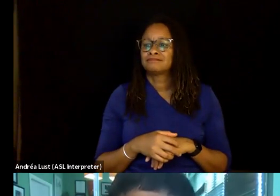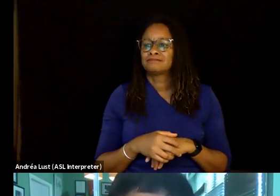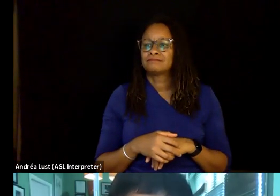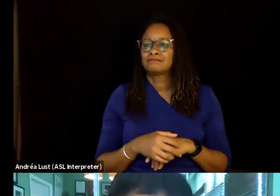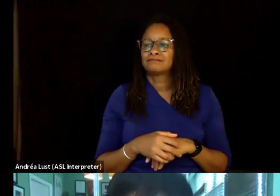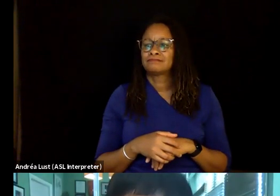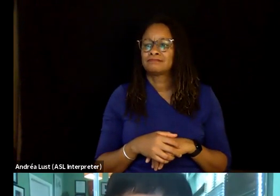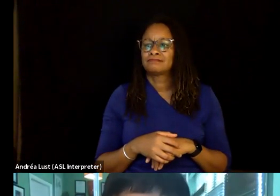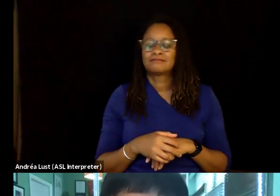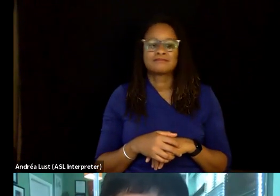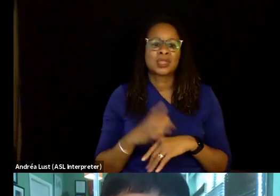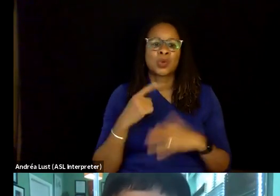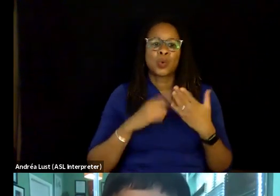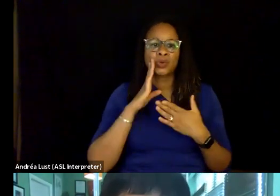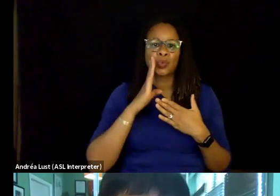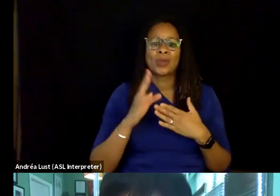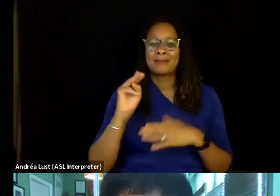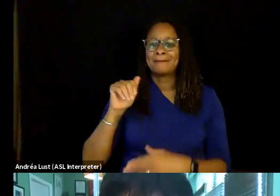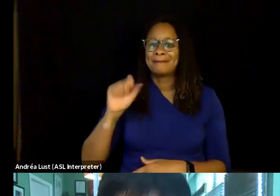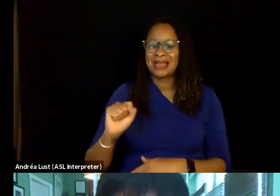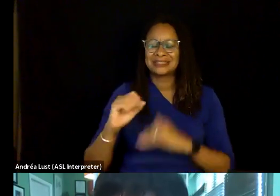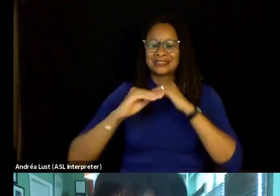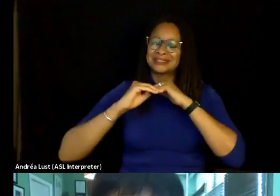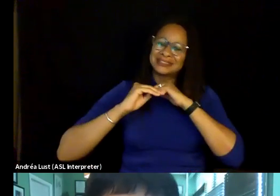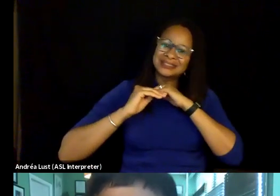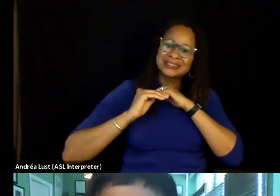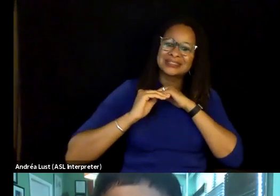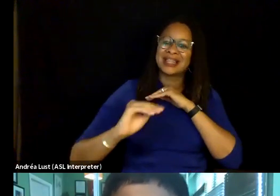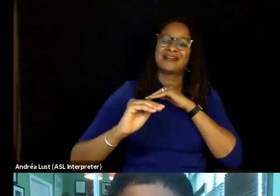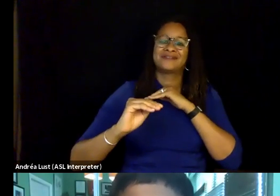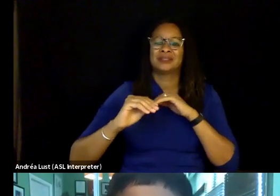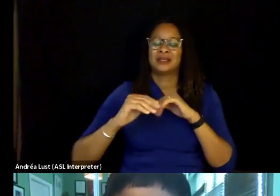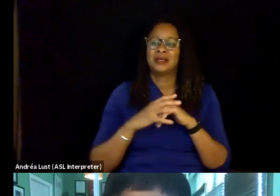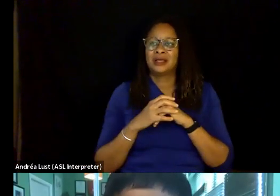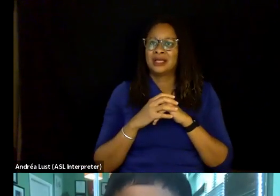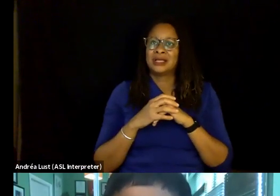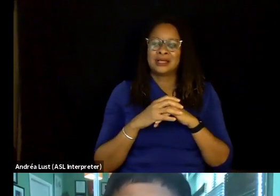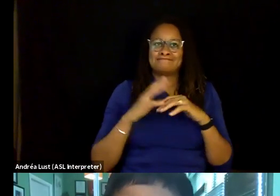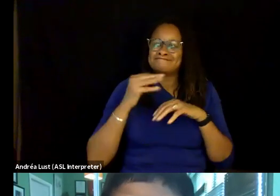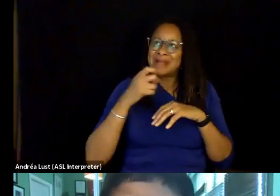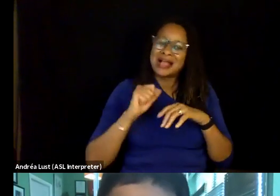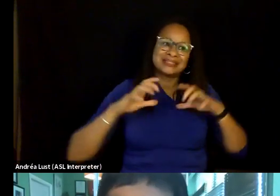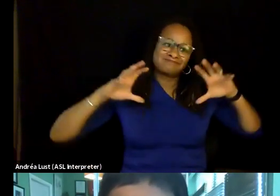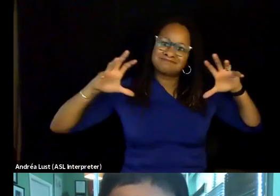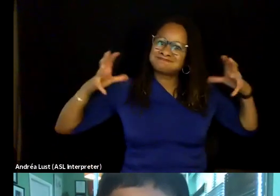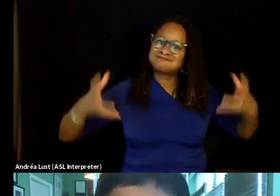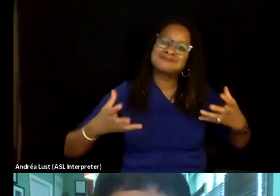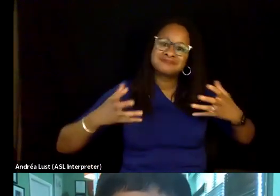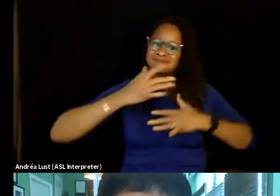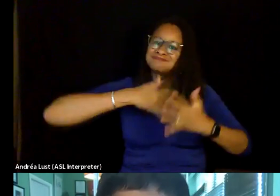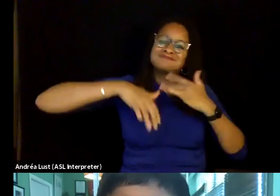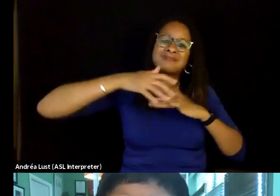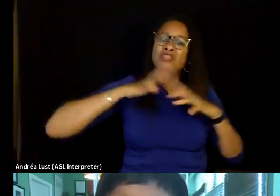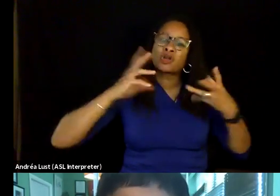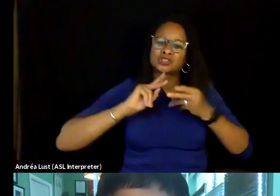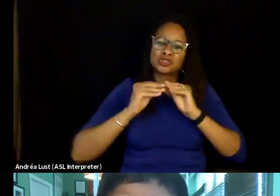What will mass levels, mass society, what will large numbers of people, I like thinking about